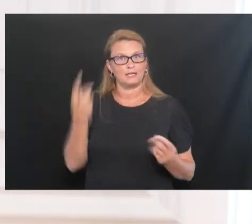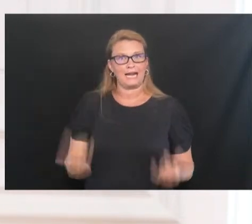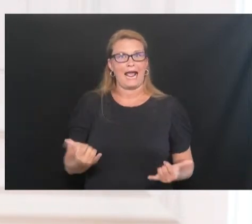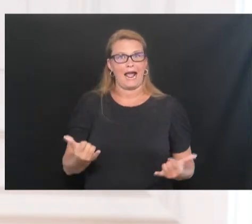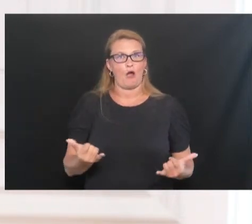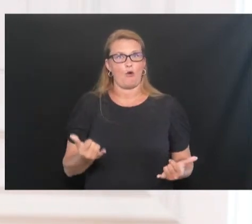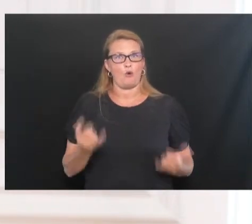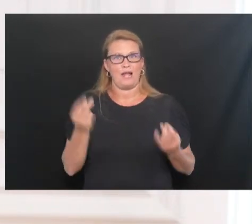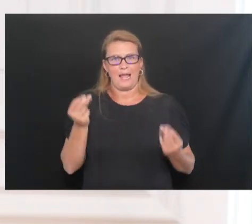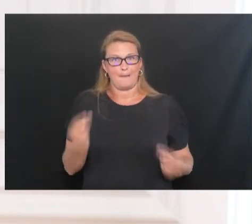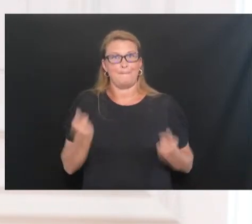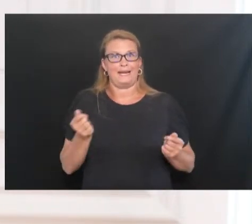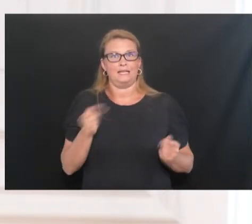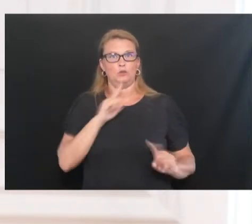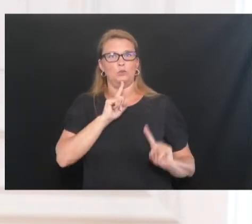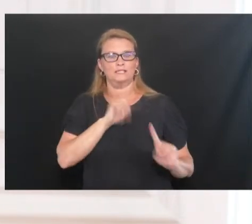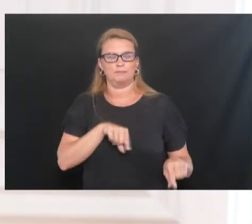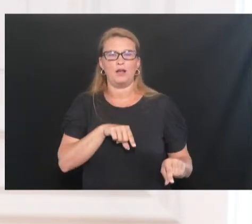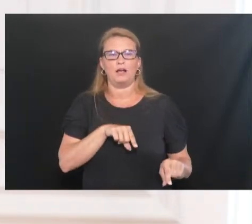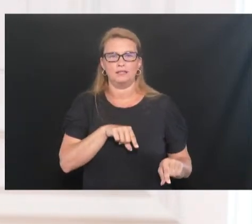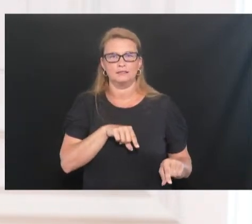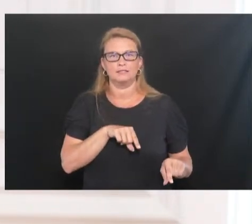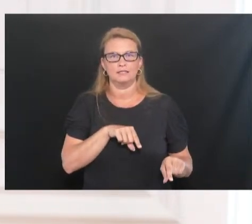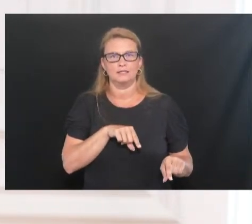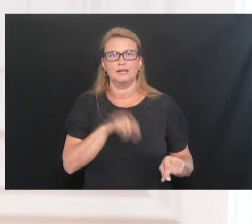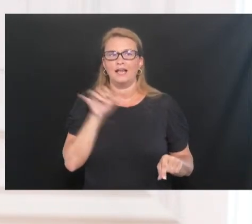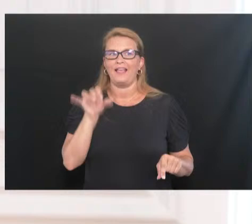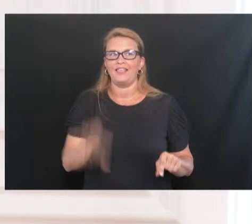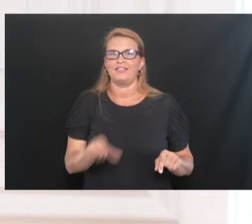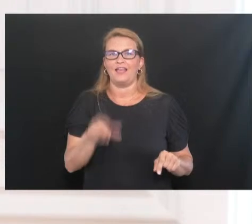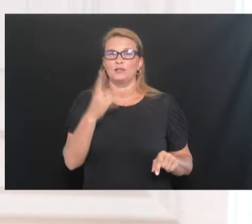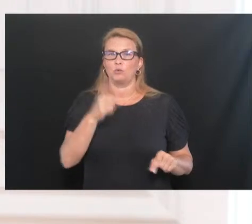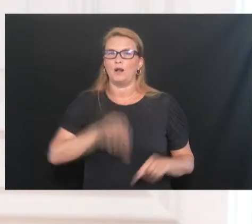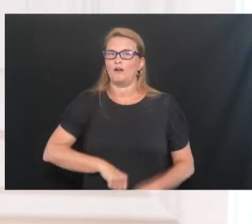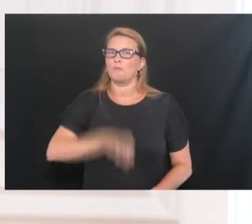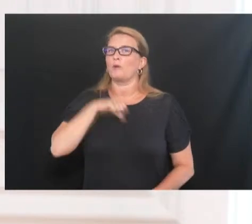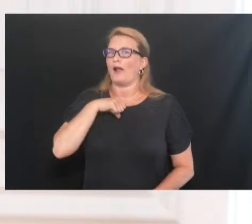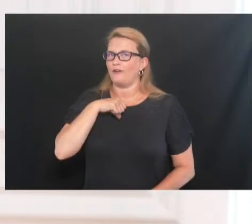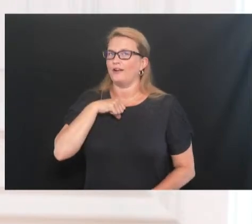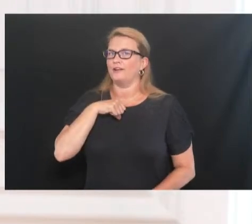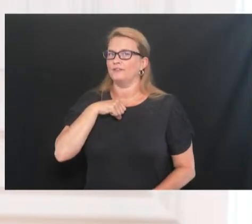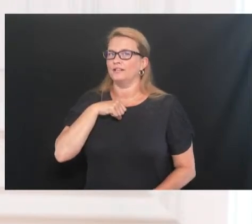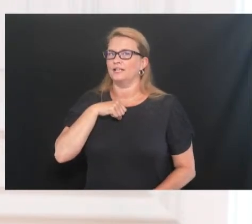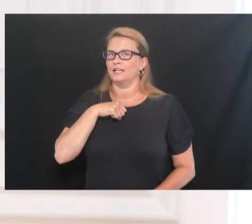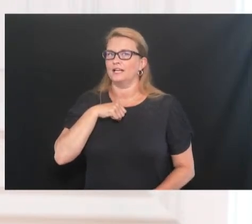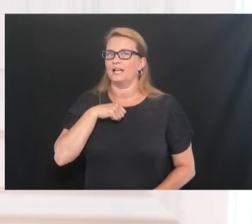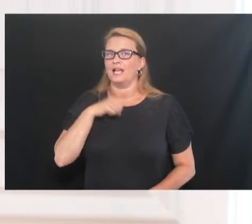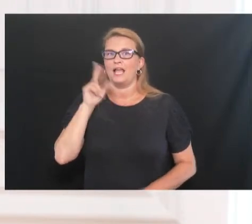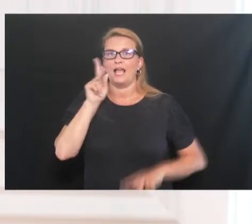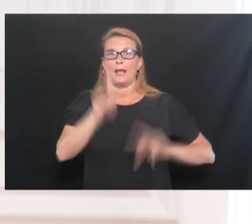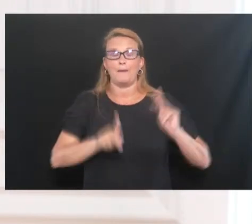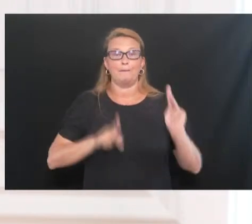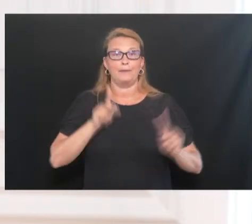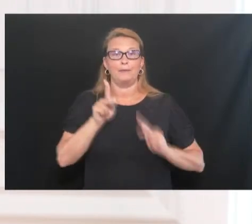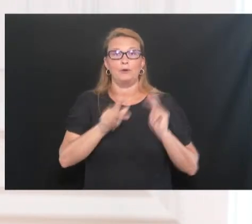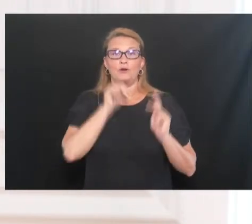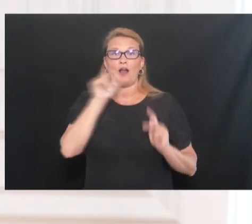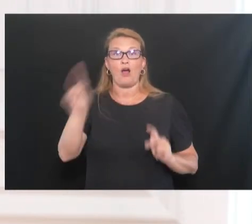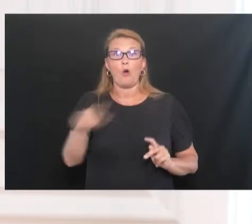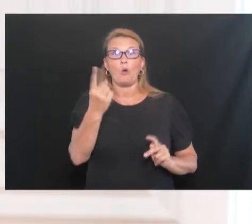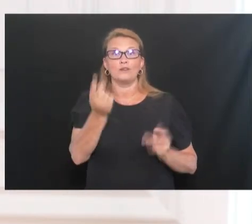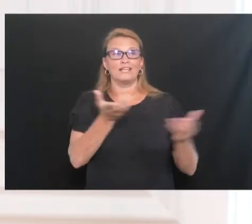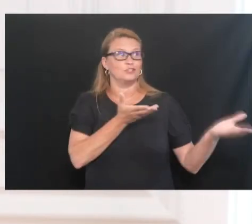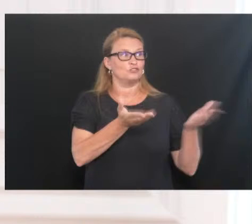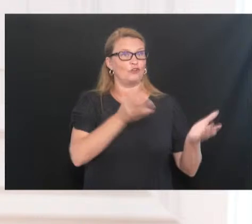immediately run to the fire in this way is one that I'm really proud of, and I think will not only serve West Virginia, but I think it